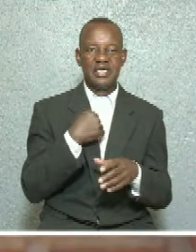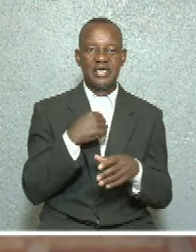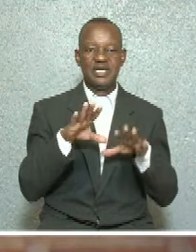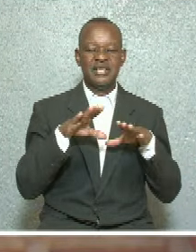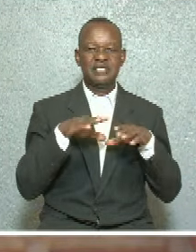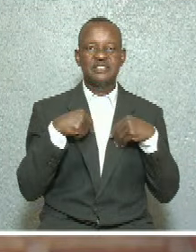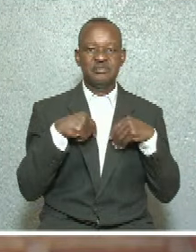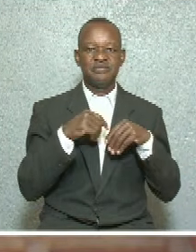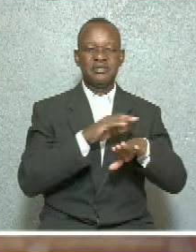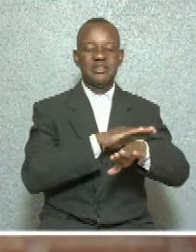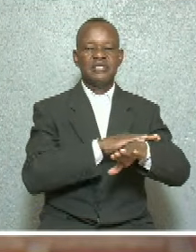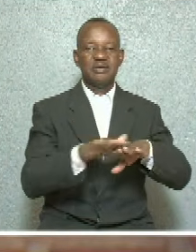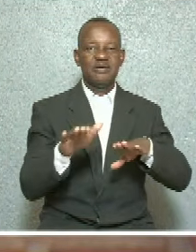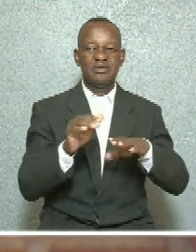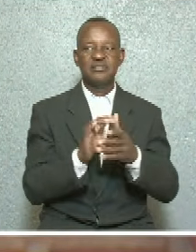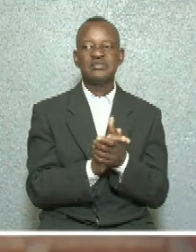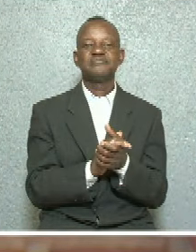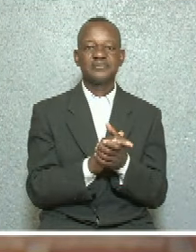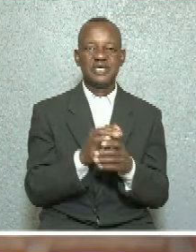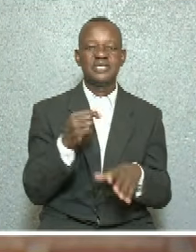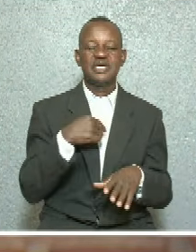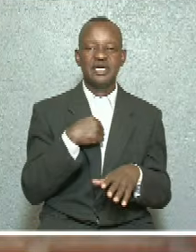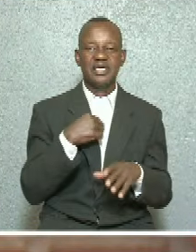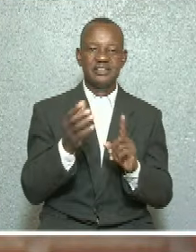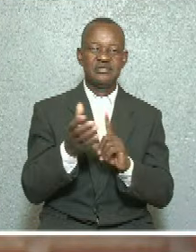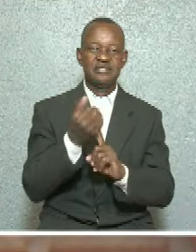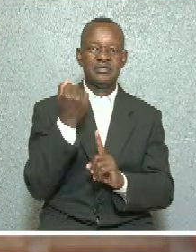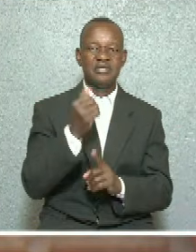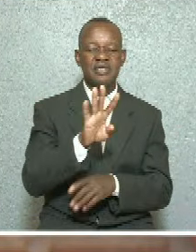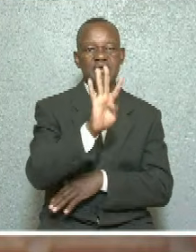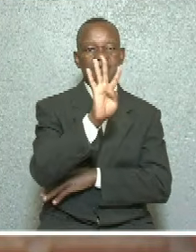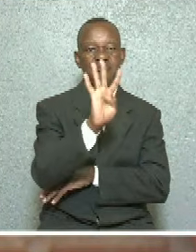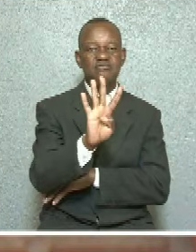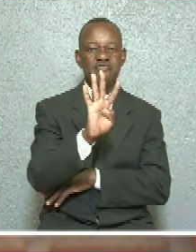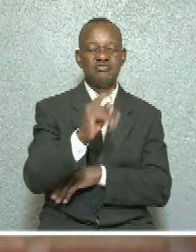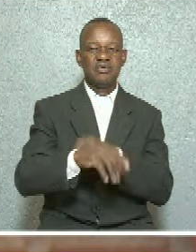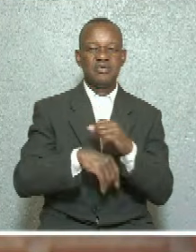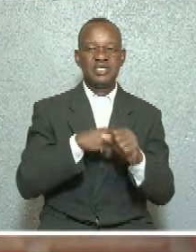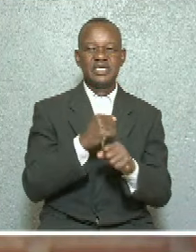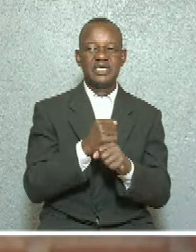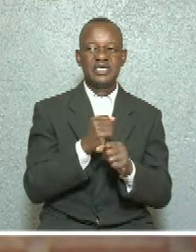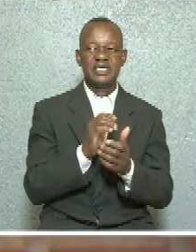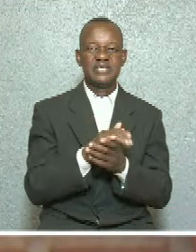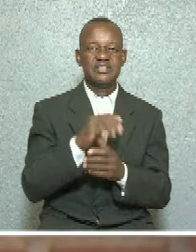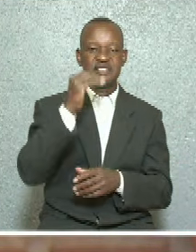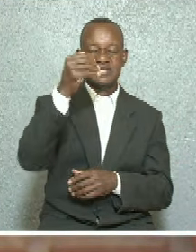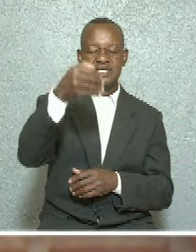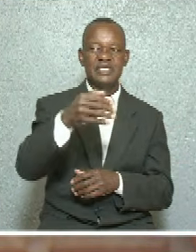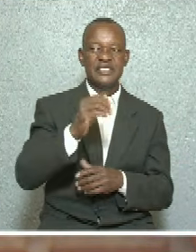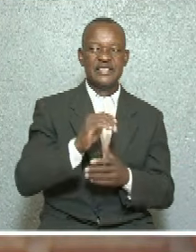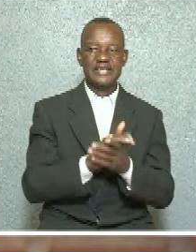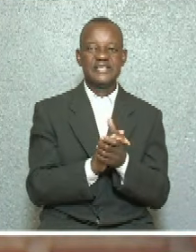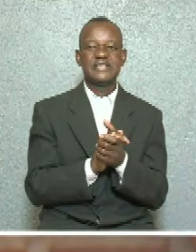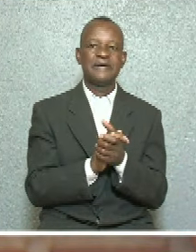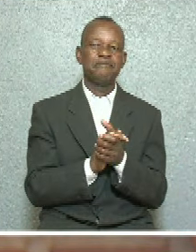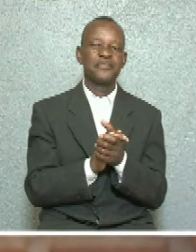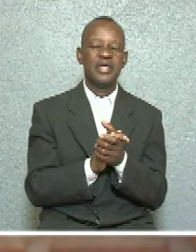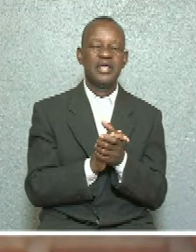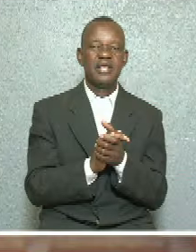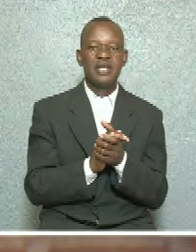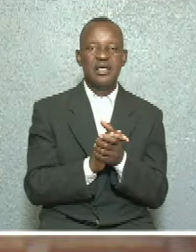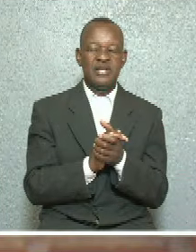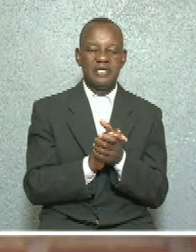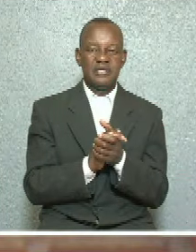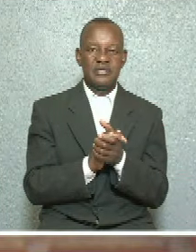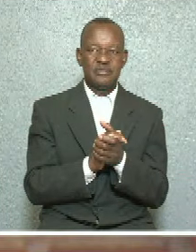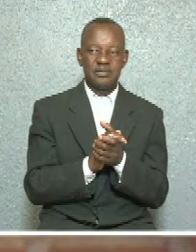And fast forward, 4 years down the line, our fourth president, Dr. Nangola Mbumba, who took